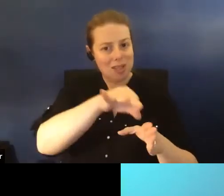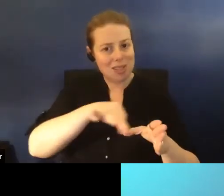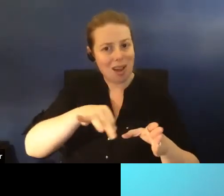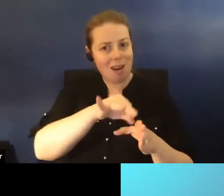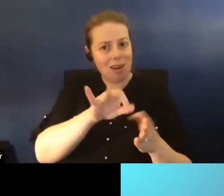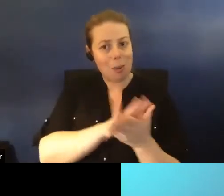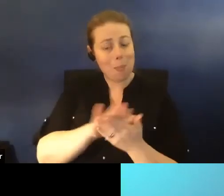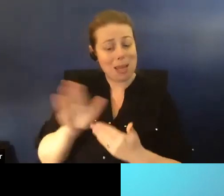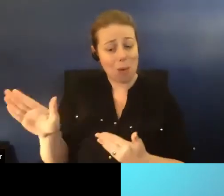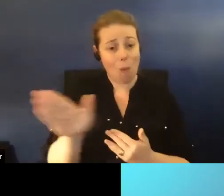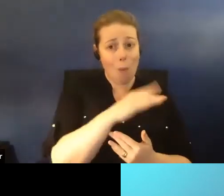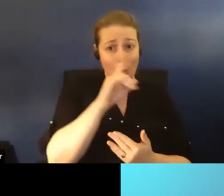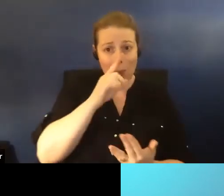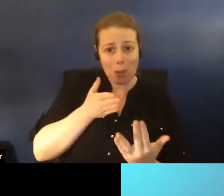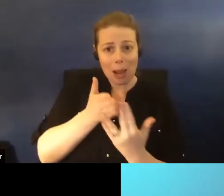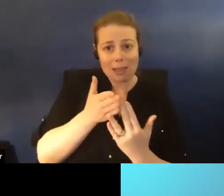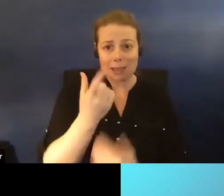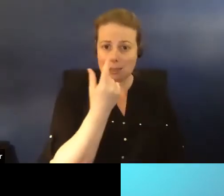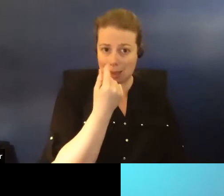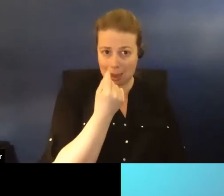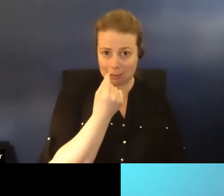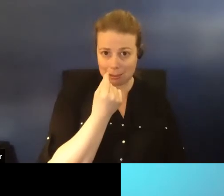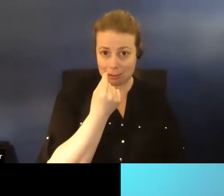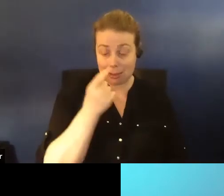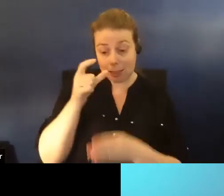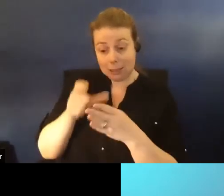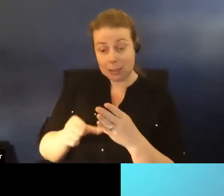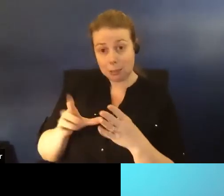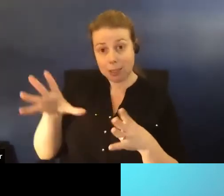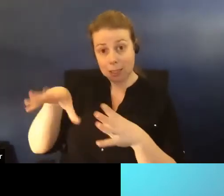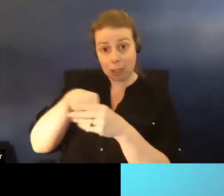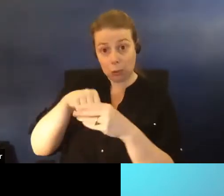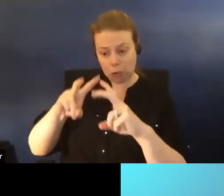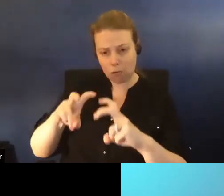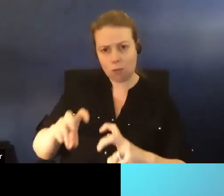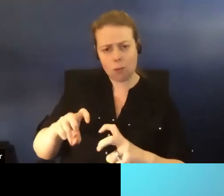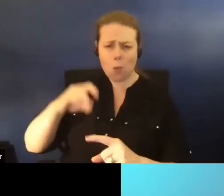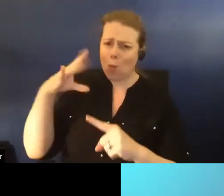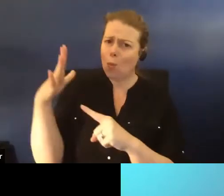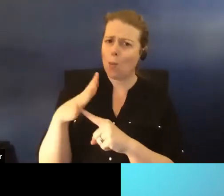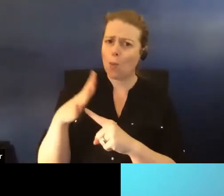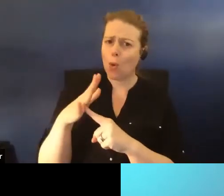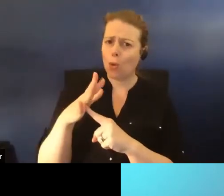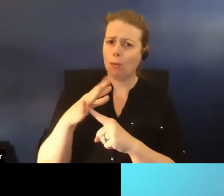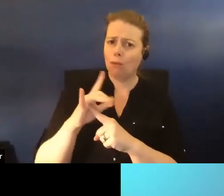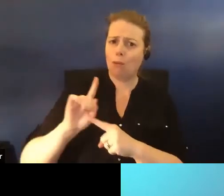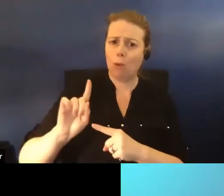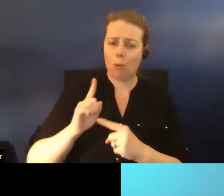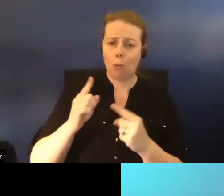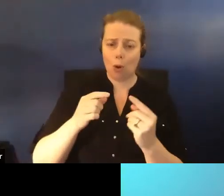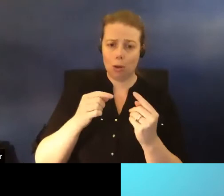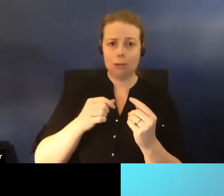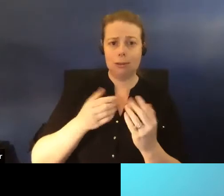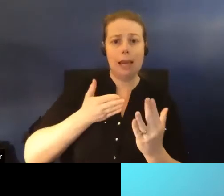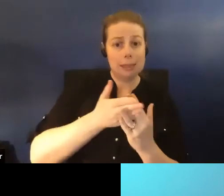all. Disability inclusive research is critical to accessible technology.